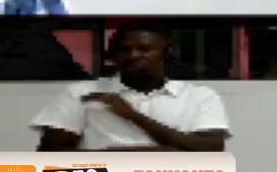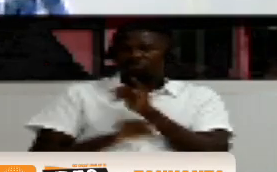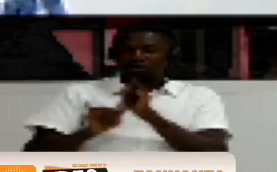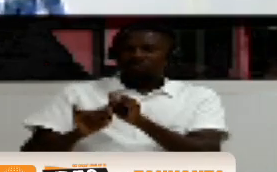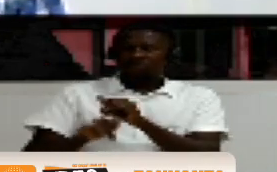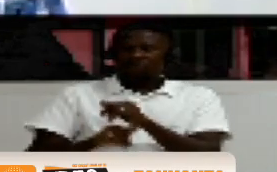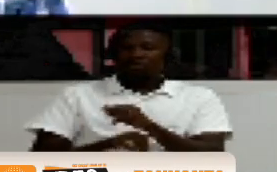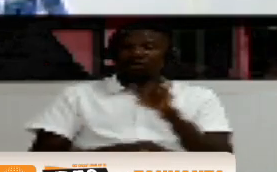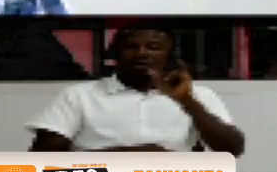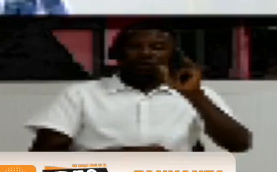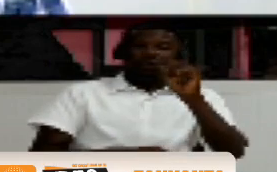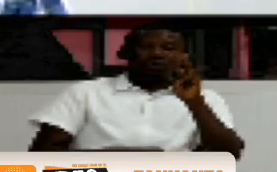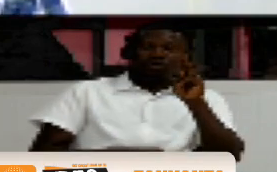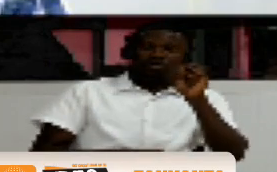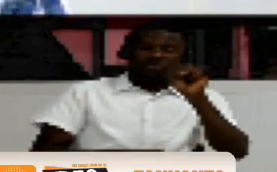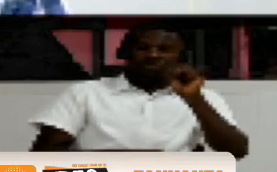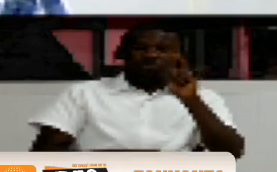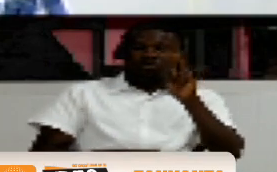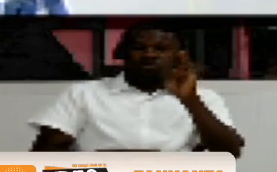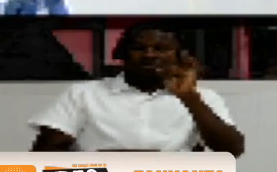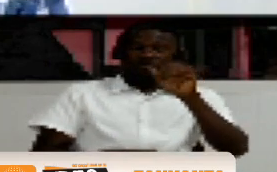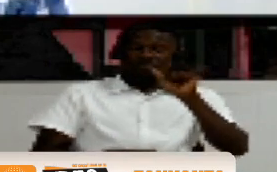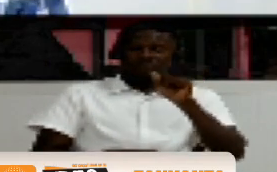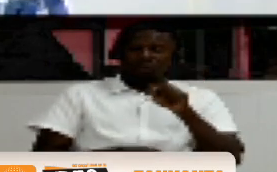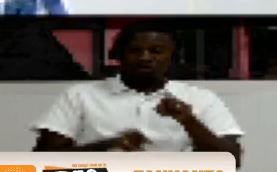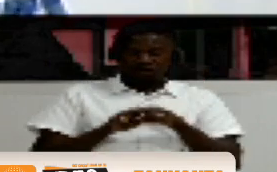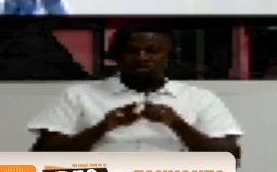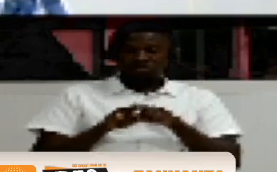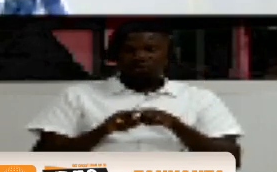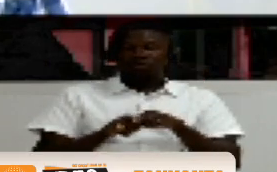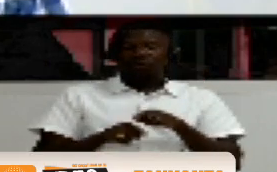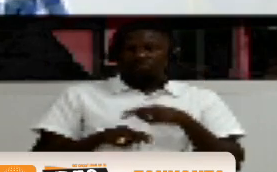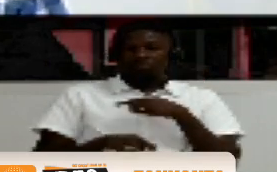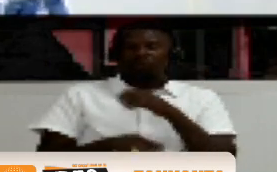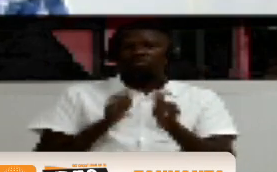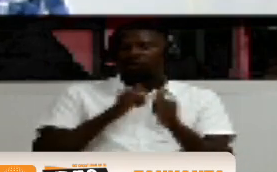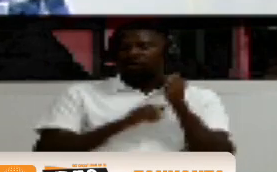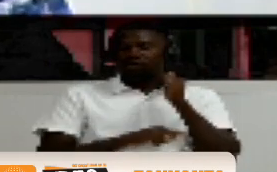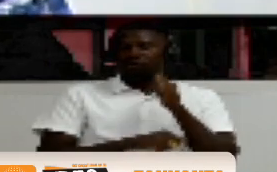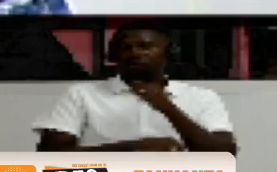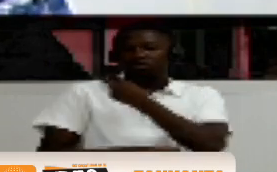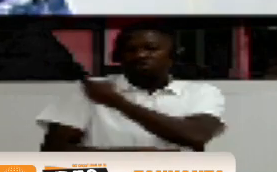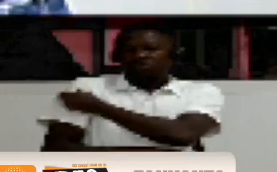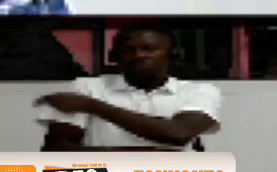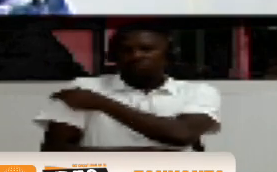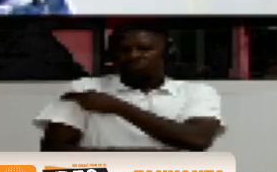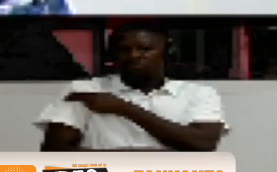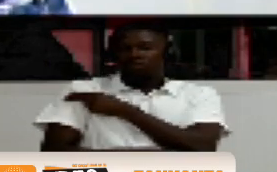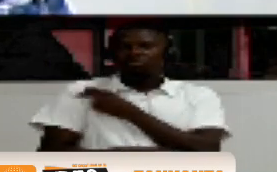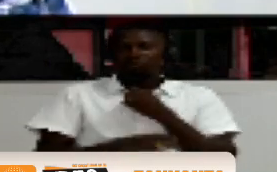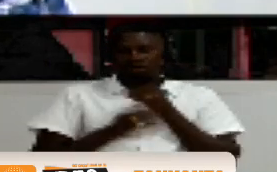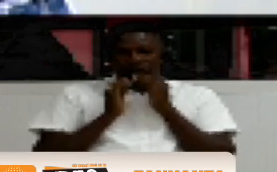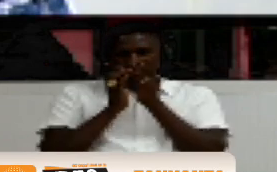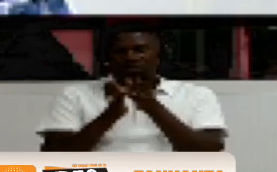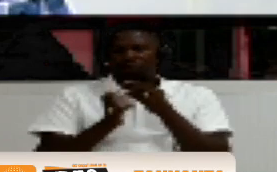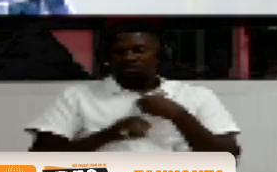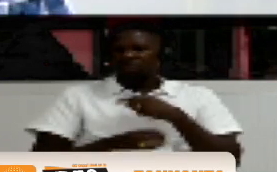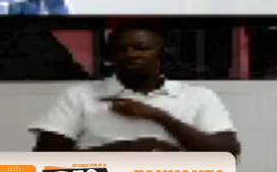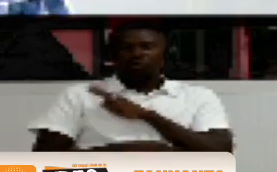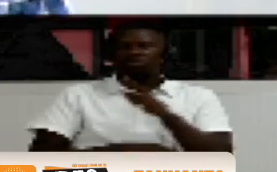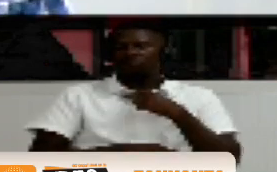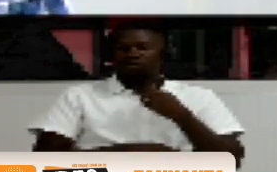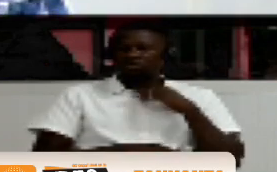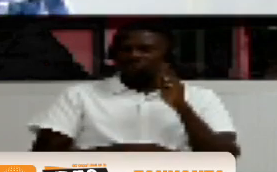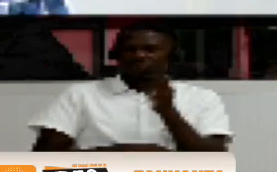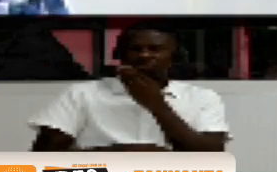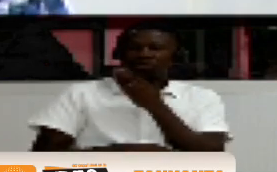Yusufa too is going back to the hospital. But I declined that. I said, no, I am not going.